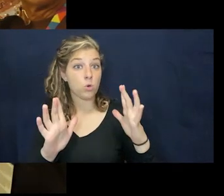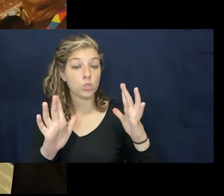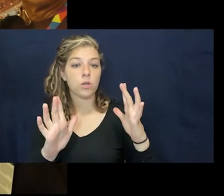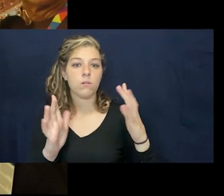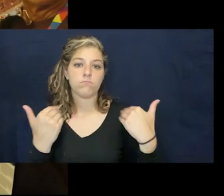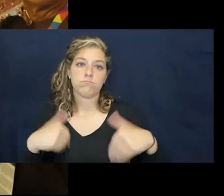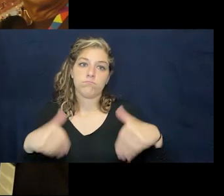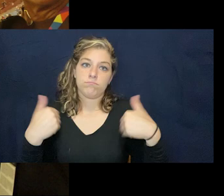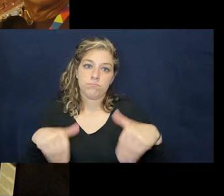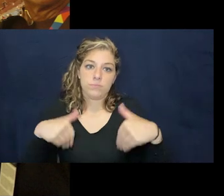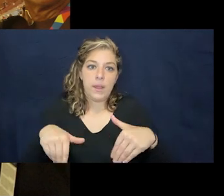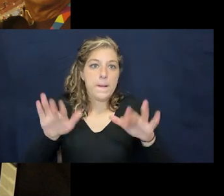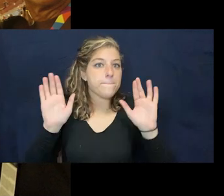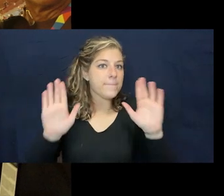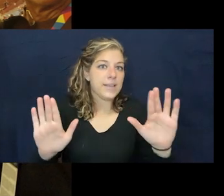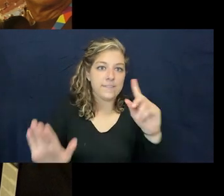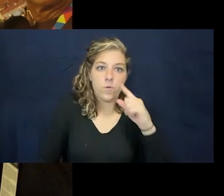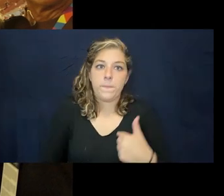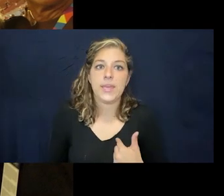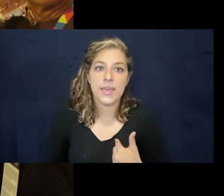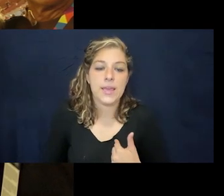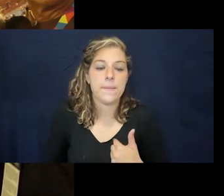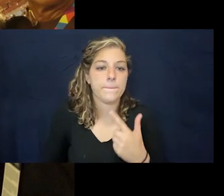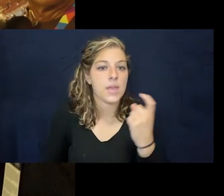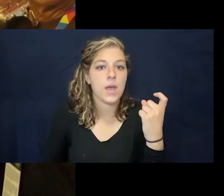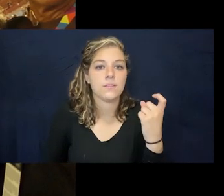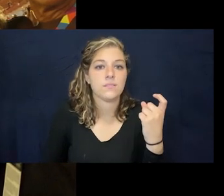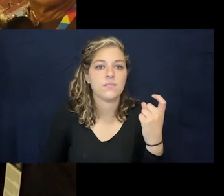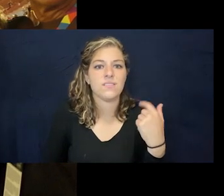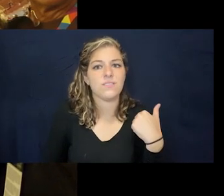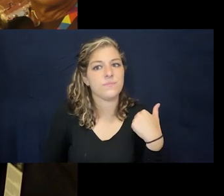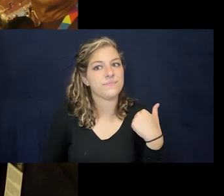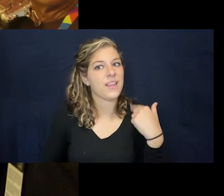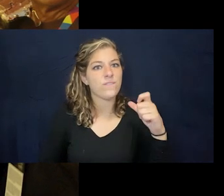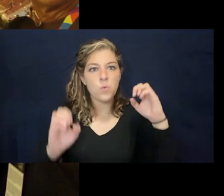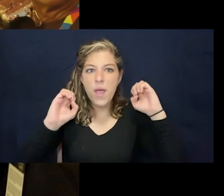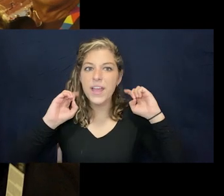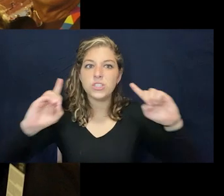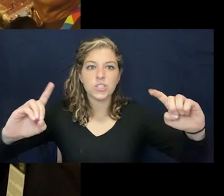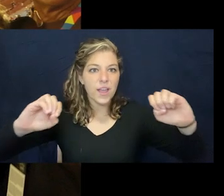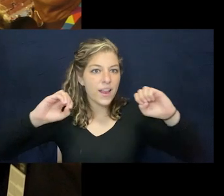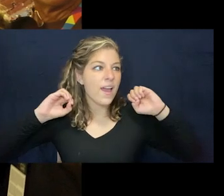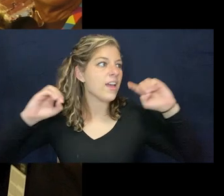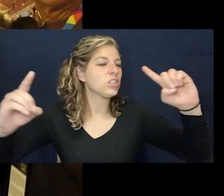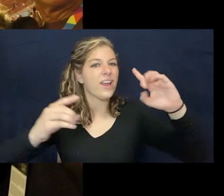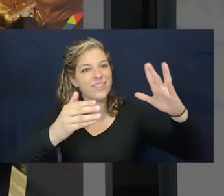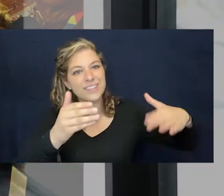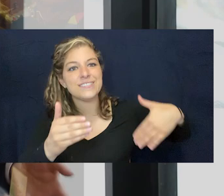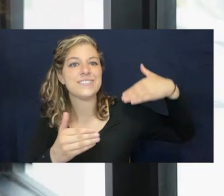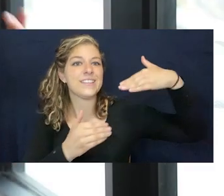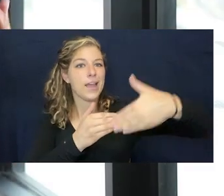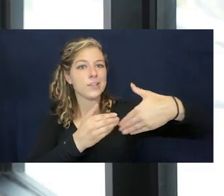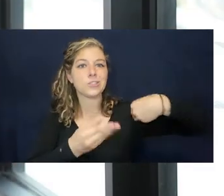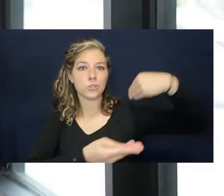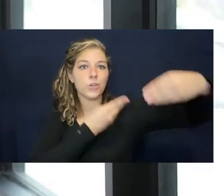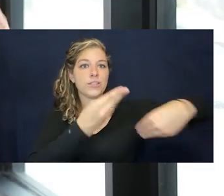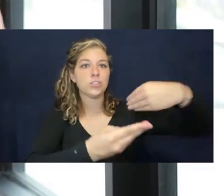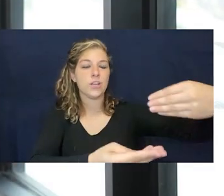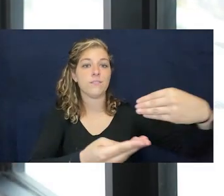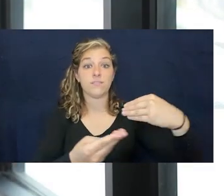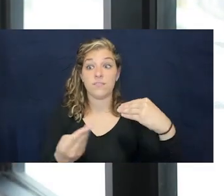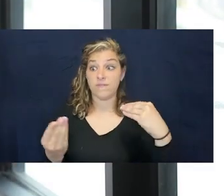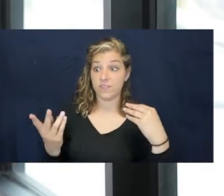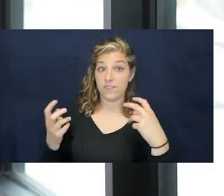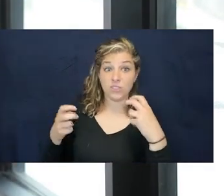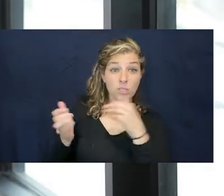thing. Working with positive exposure has been so amazing to me because we have to educate the